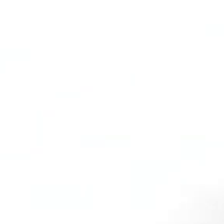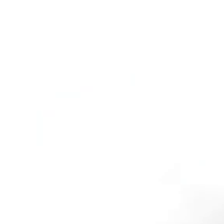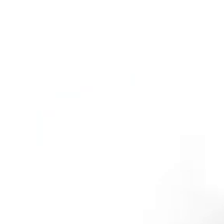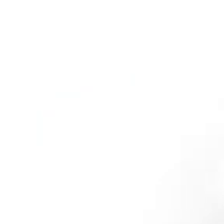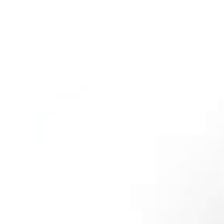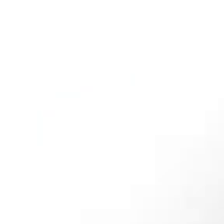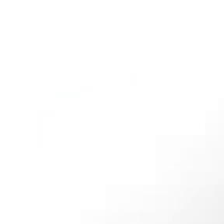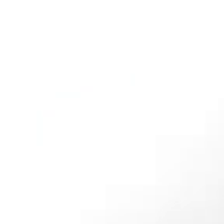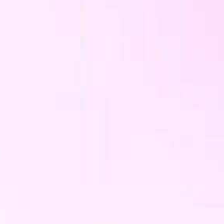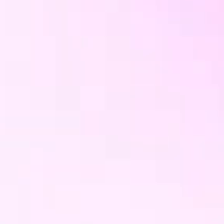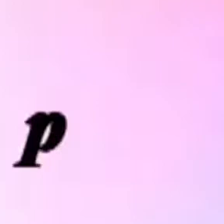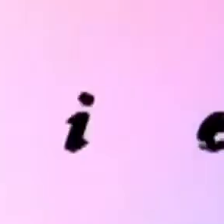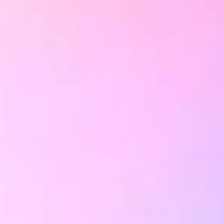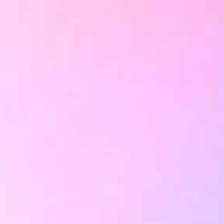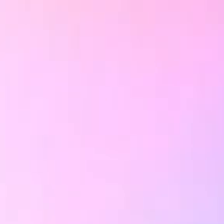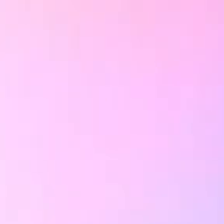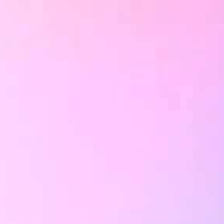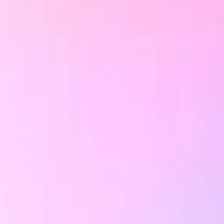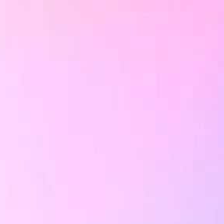020-359-9054.